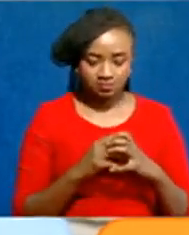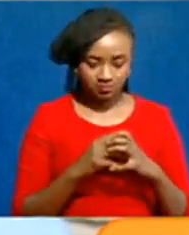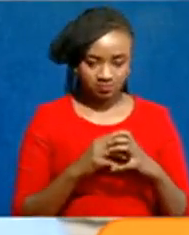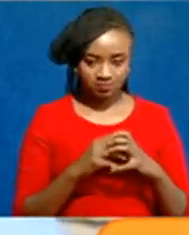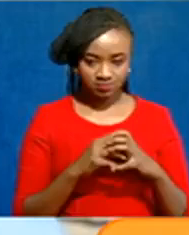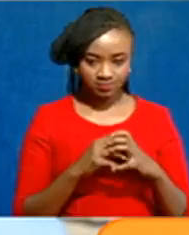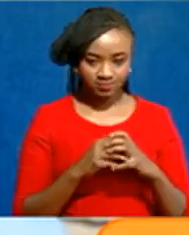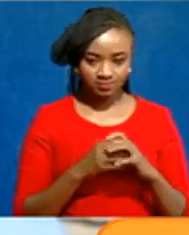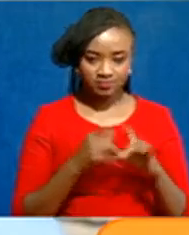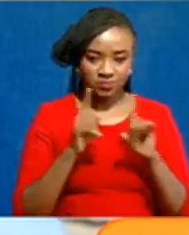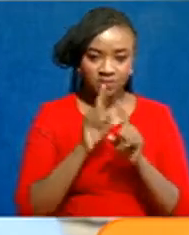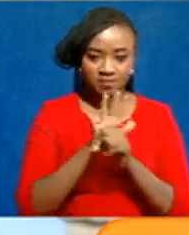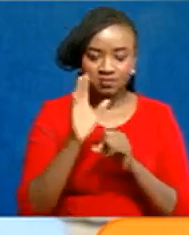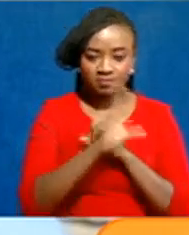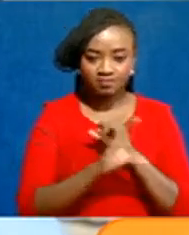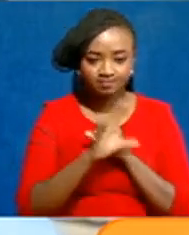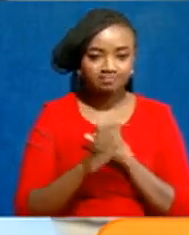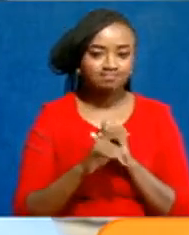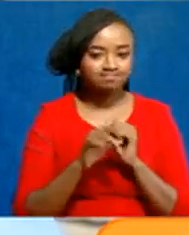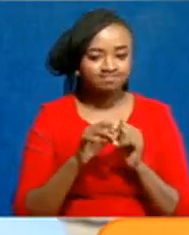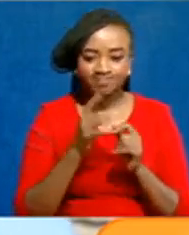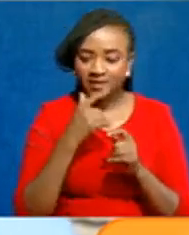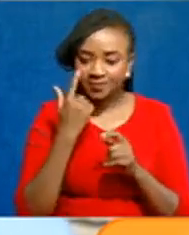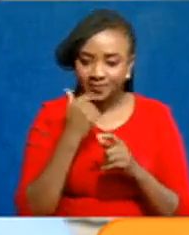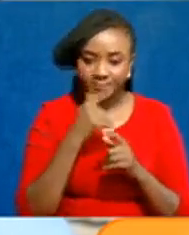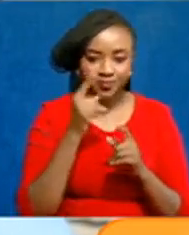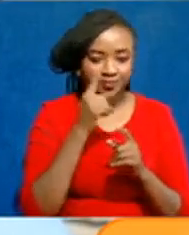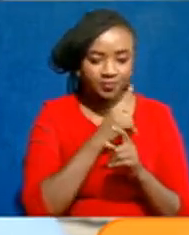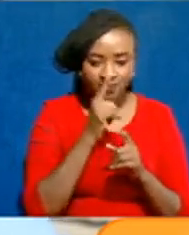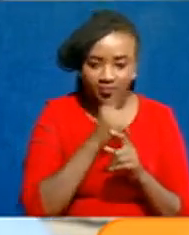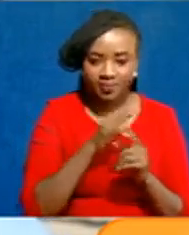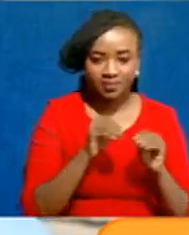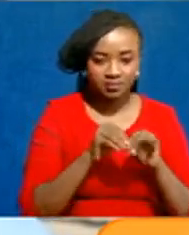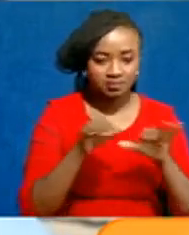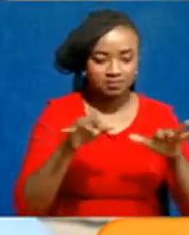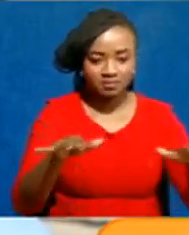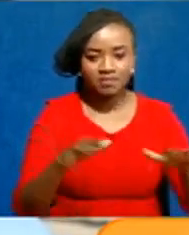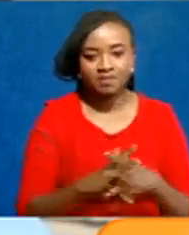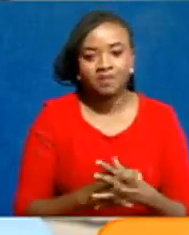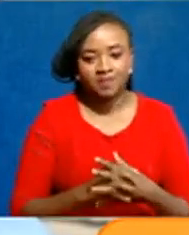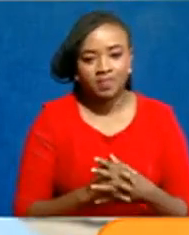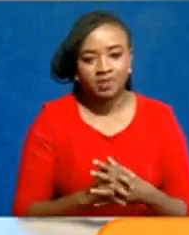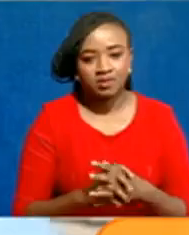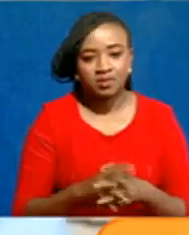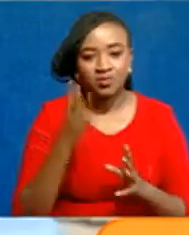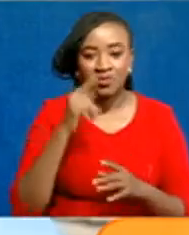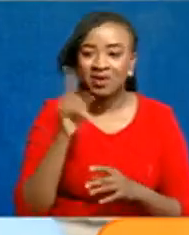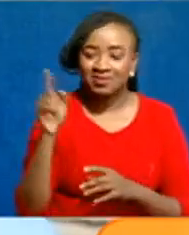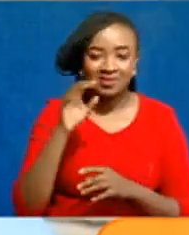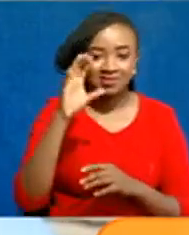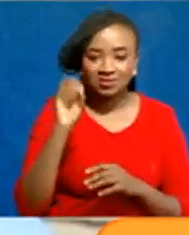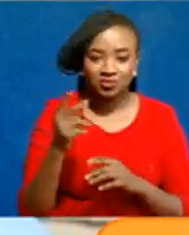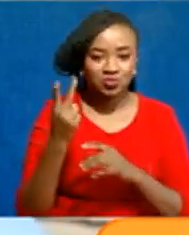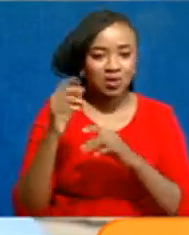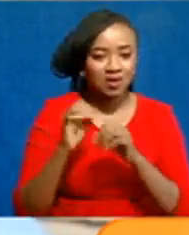the first world countries are causing the most damage, and that is filtering down to the third world countries whose carbon footprint